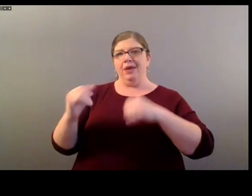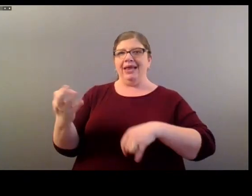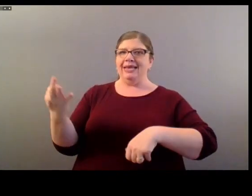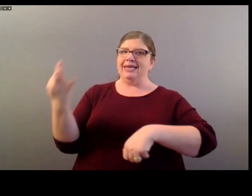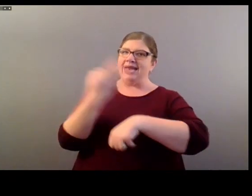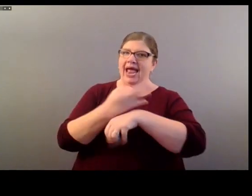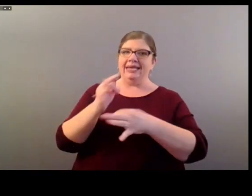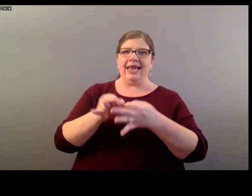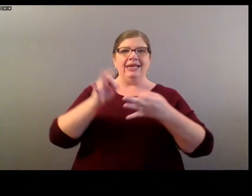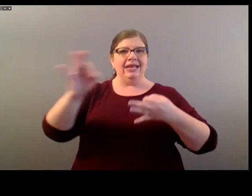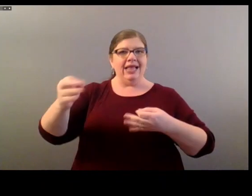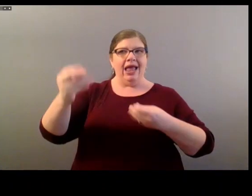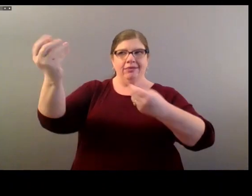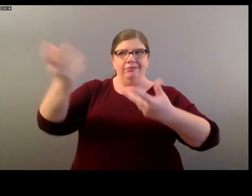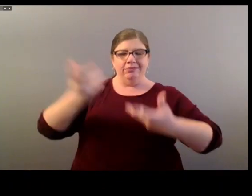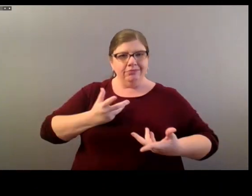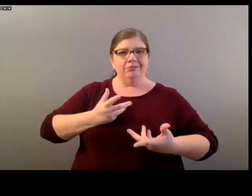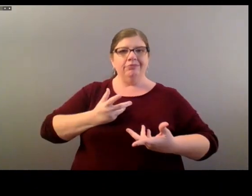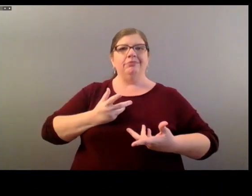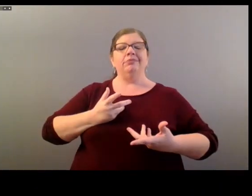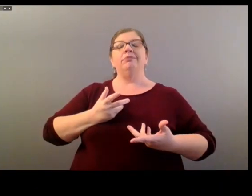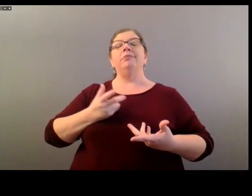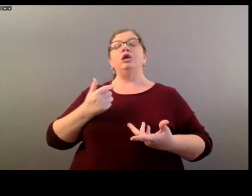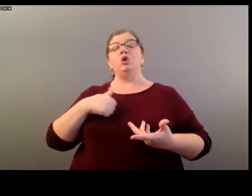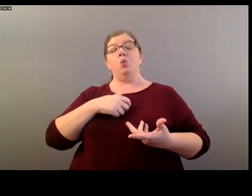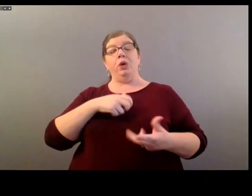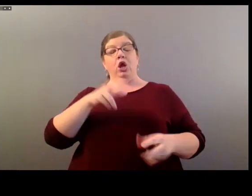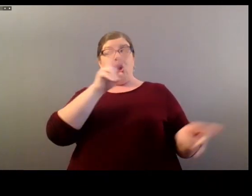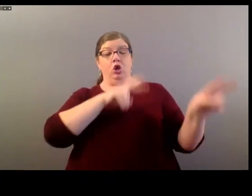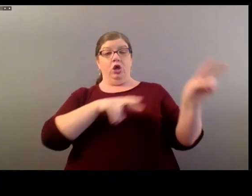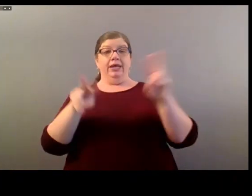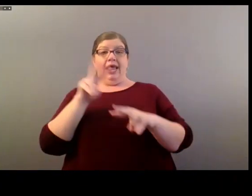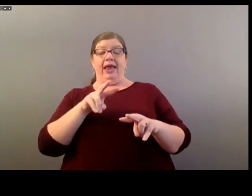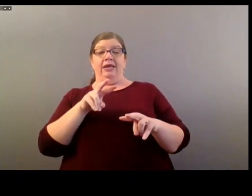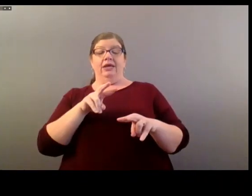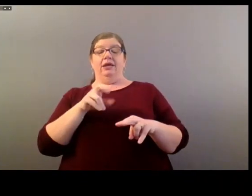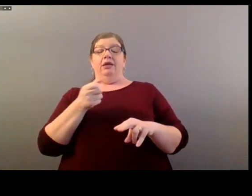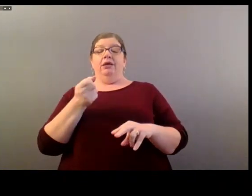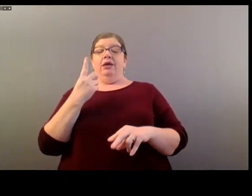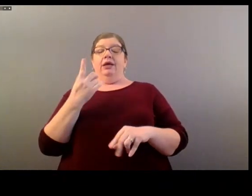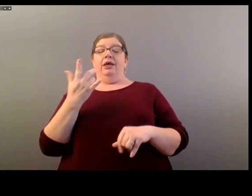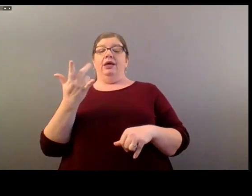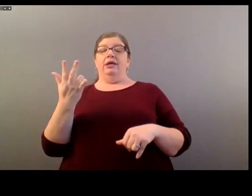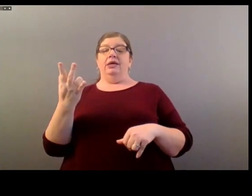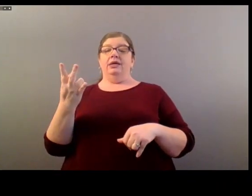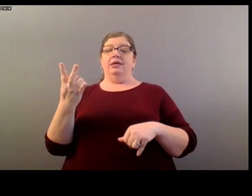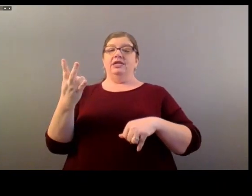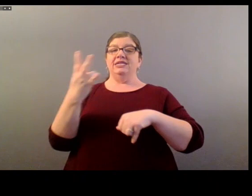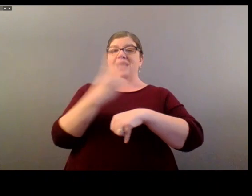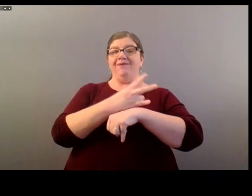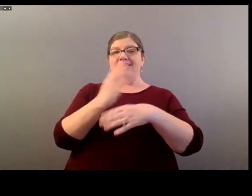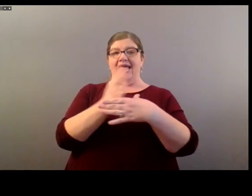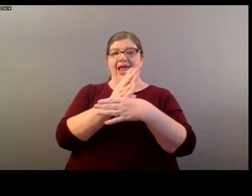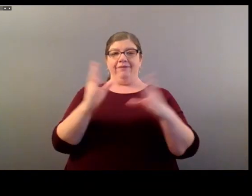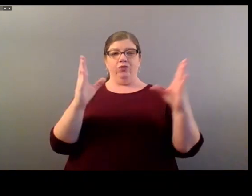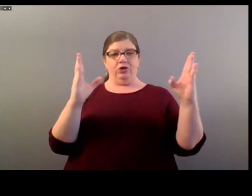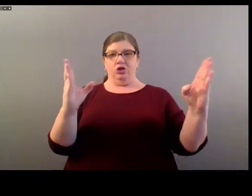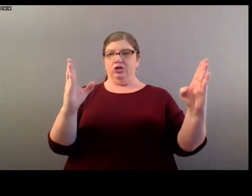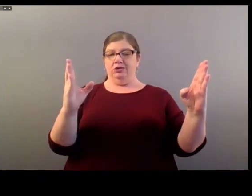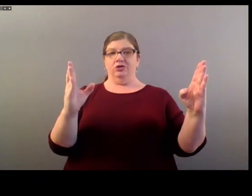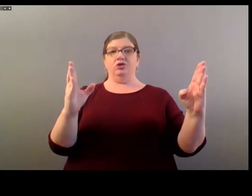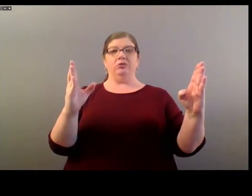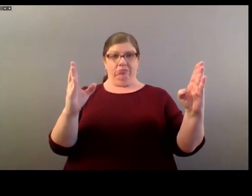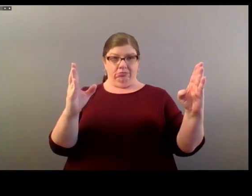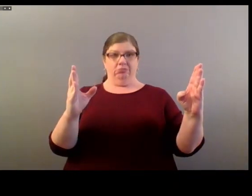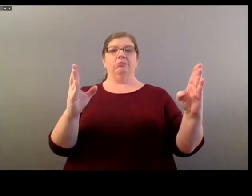delay. And because we're looking at a 7-day average in episode date,